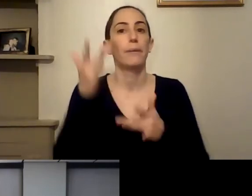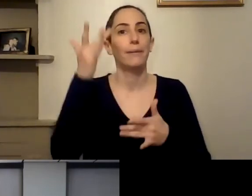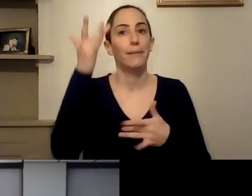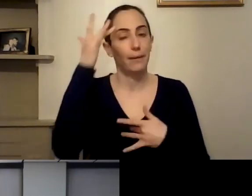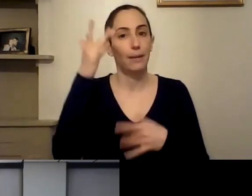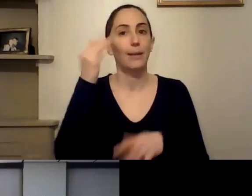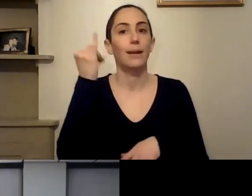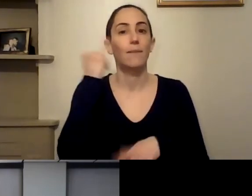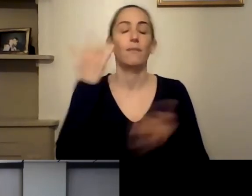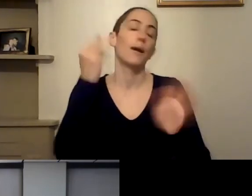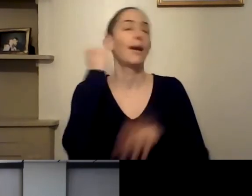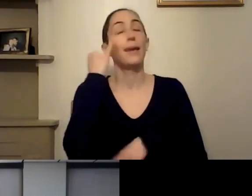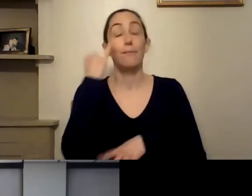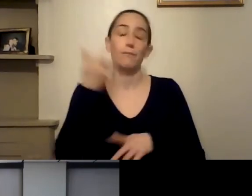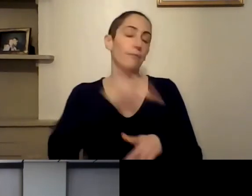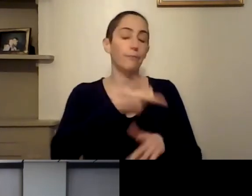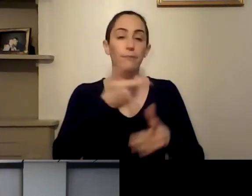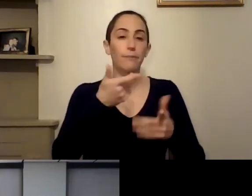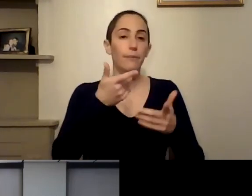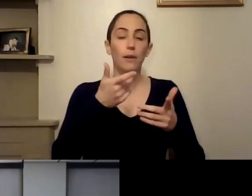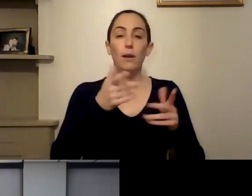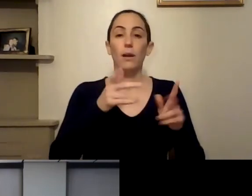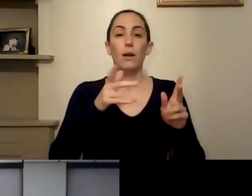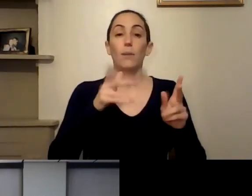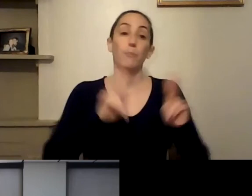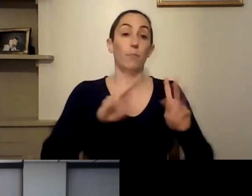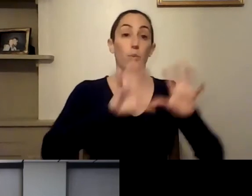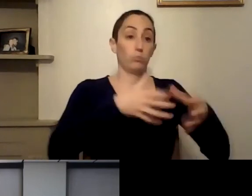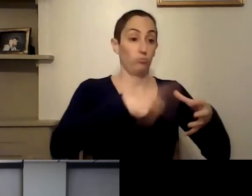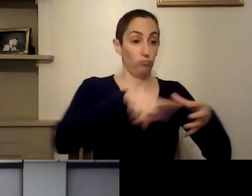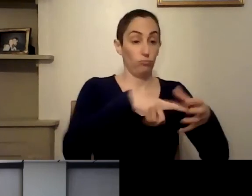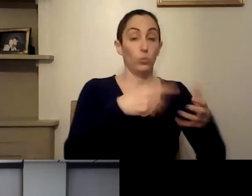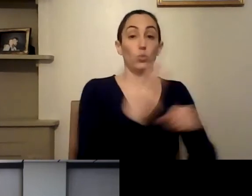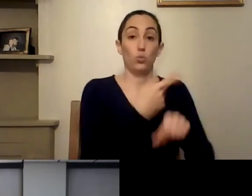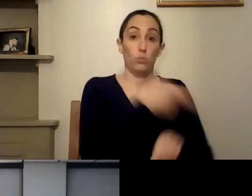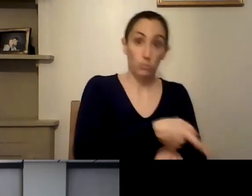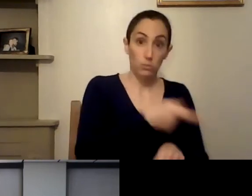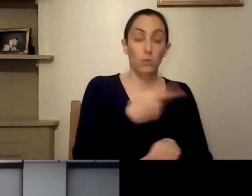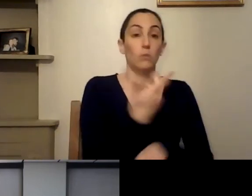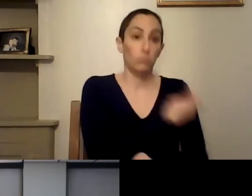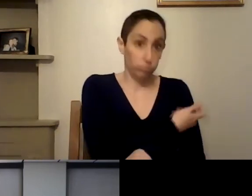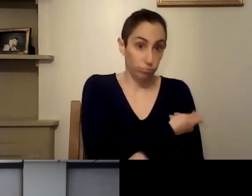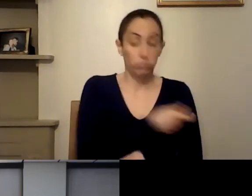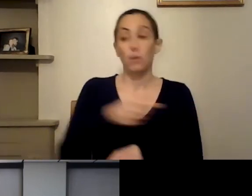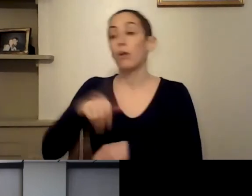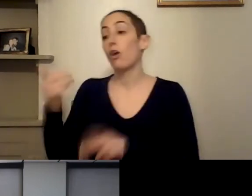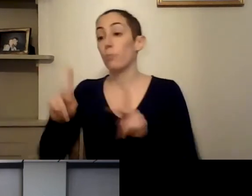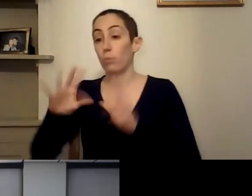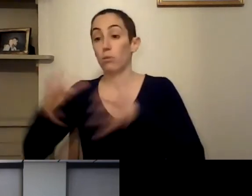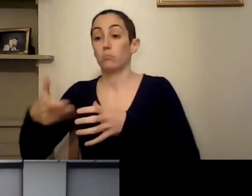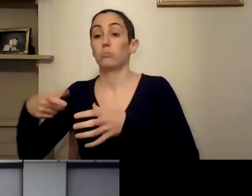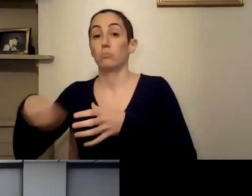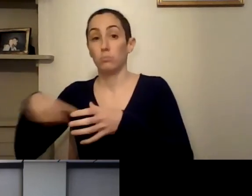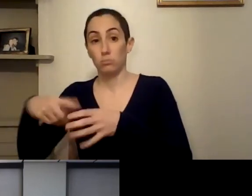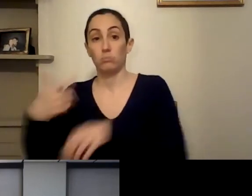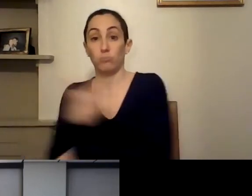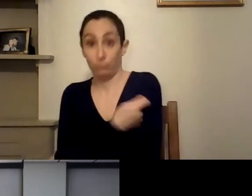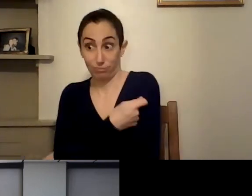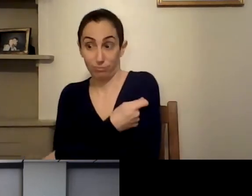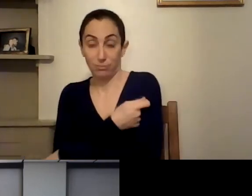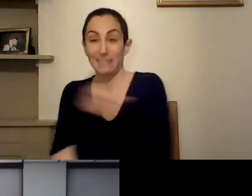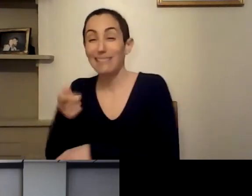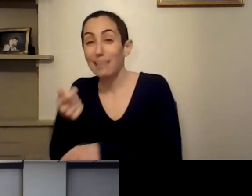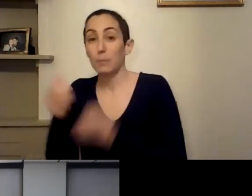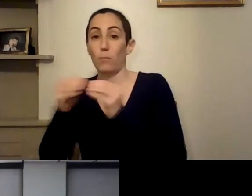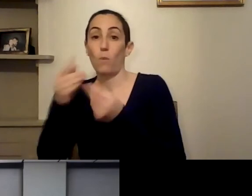any vaccine that's 90+ effective or better, you can assume they're equitable. And I think most of these will get close to